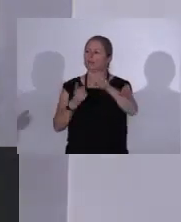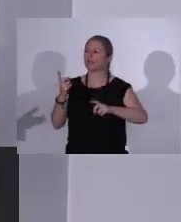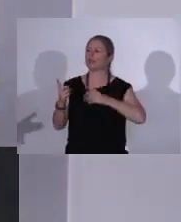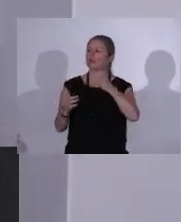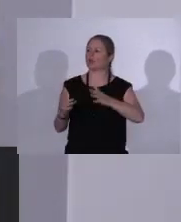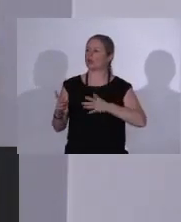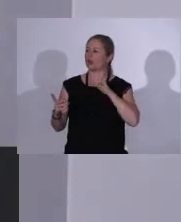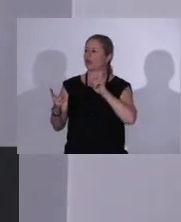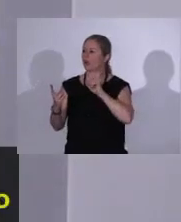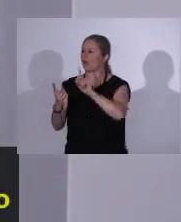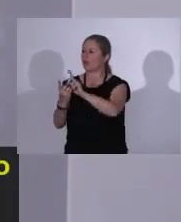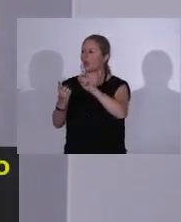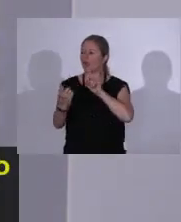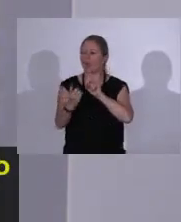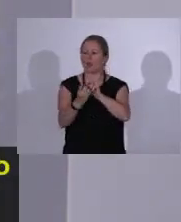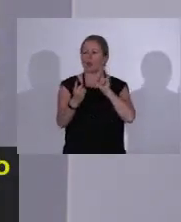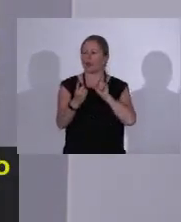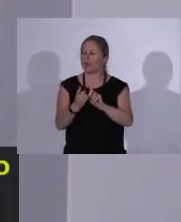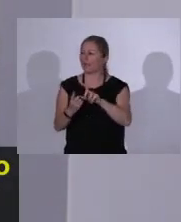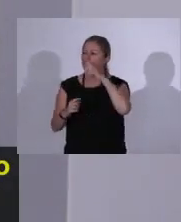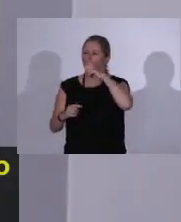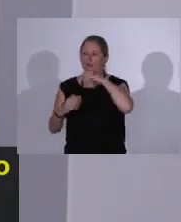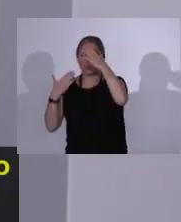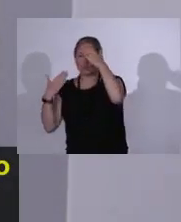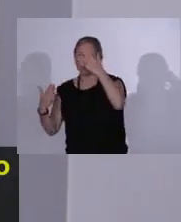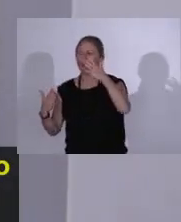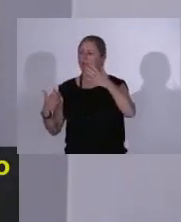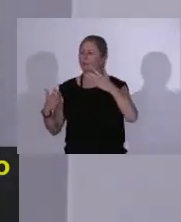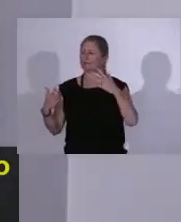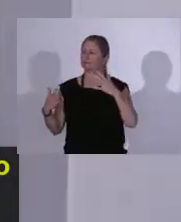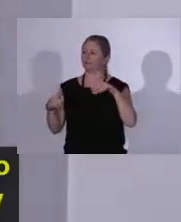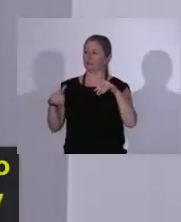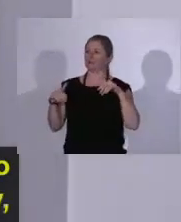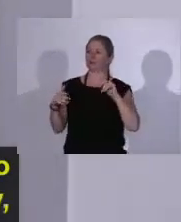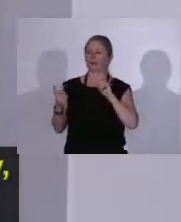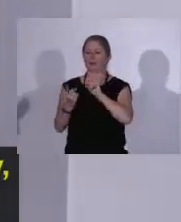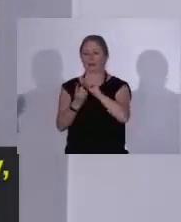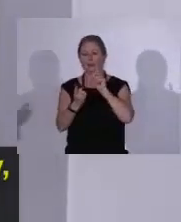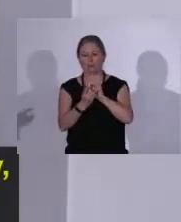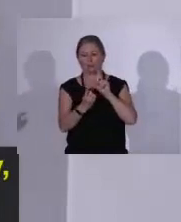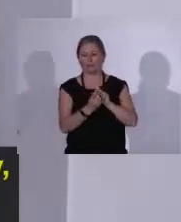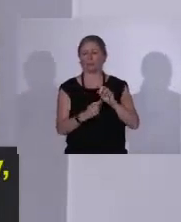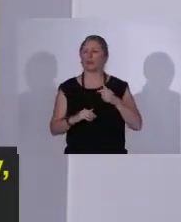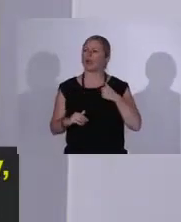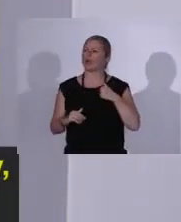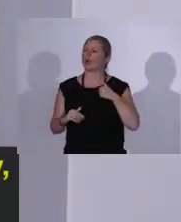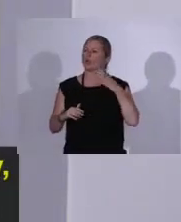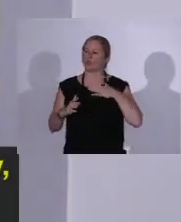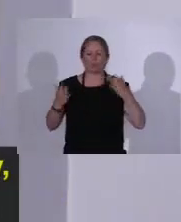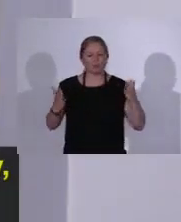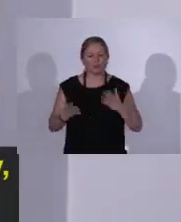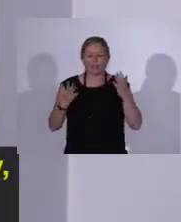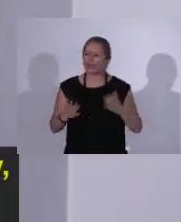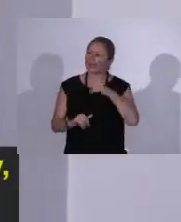new people outside of their cohort. So the next opportunity, which I'm pleased to present, is to encourage people to speak to new